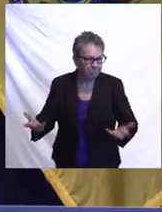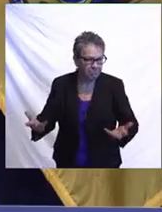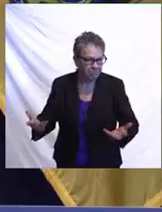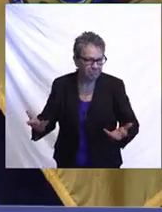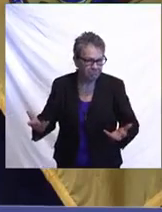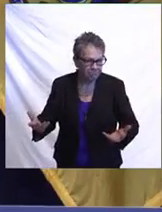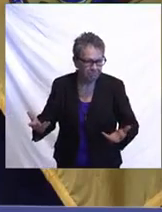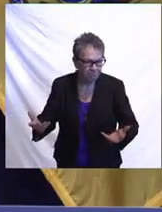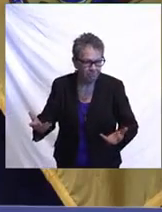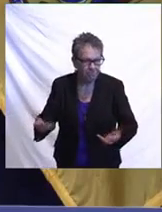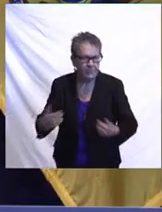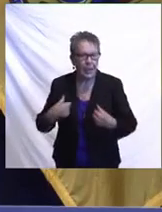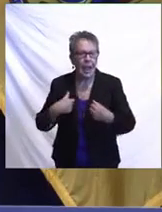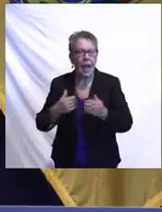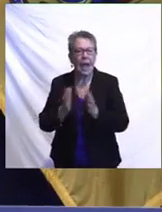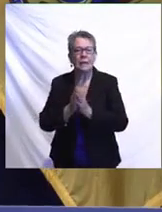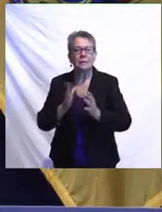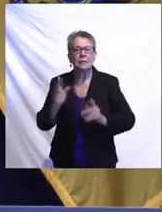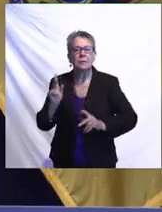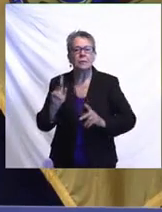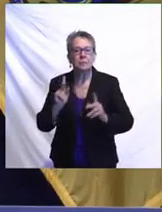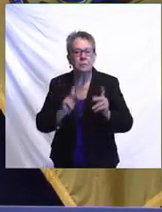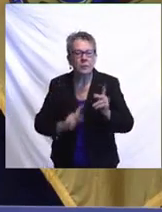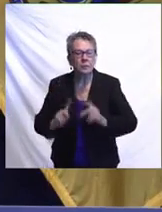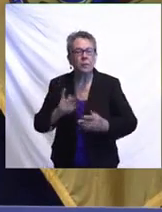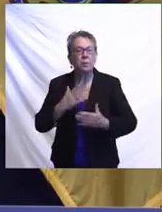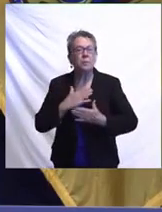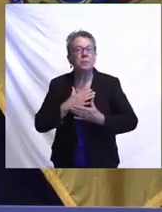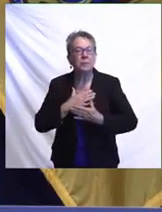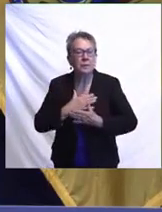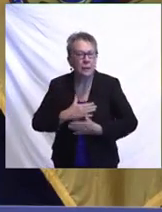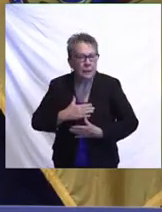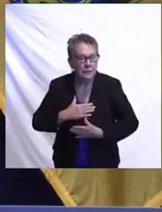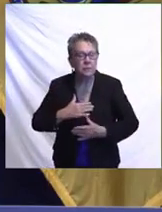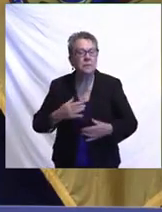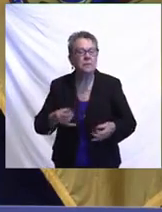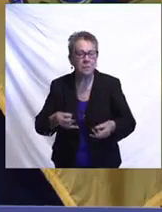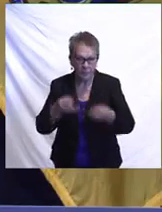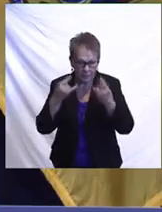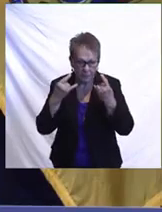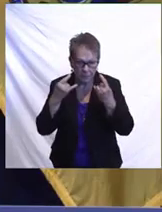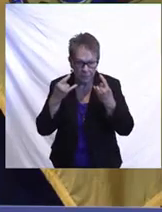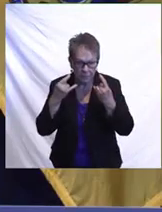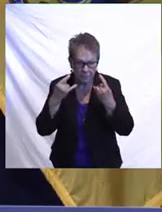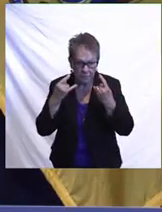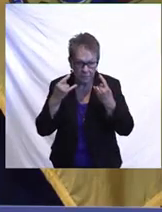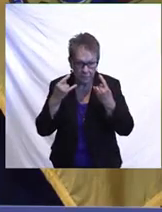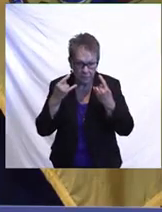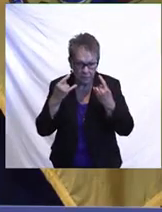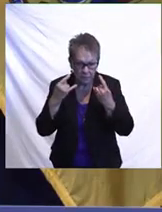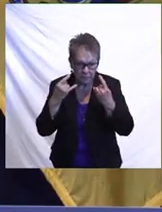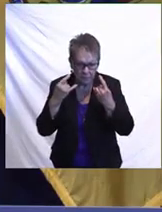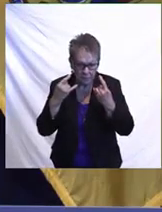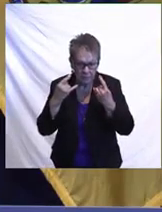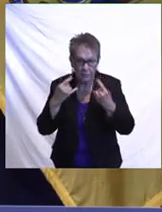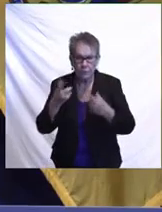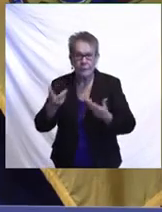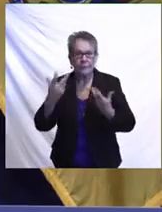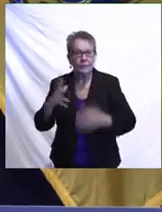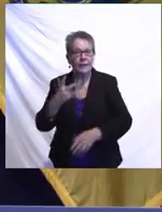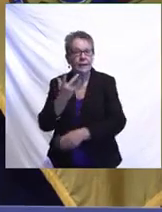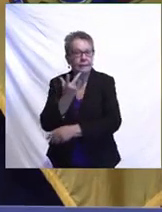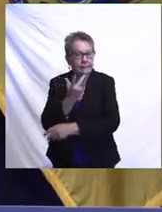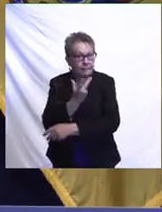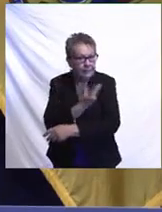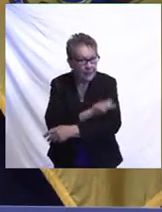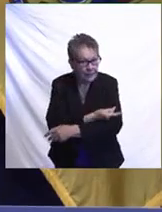to be vigilant about that. Get vaccinated. If you've been vaccinated and your time makes you eligible, get boosted. And